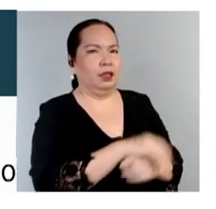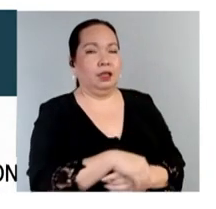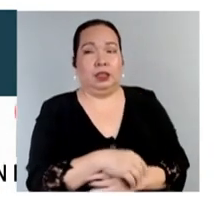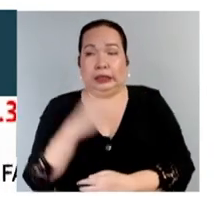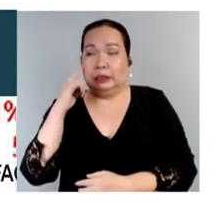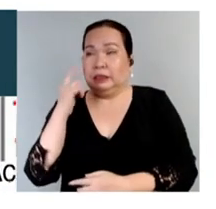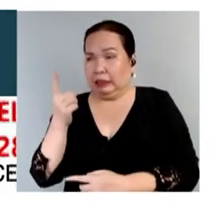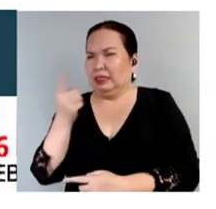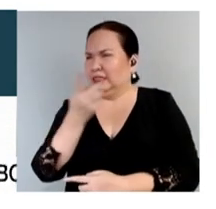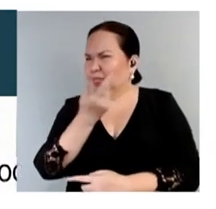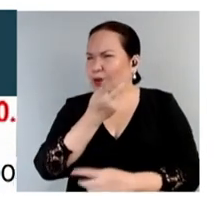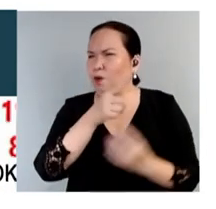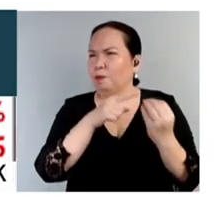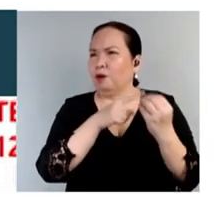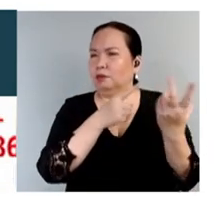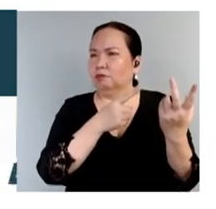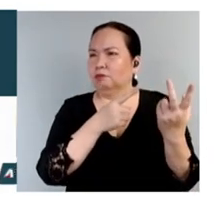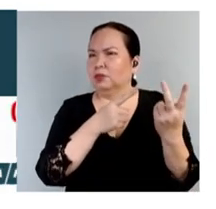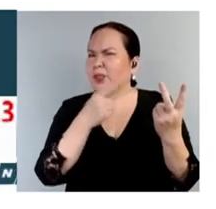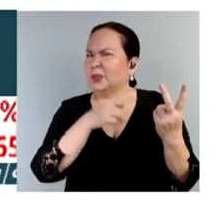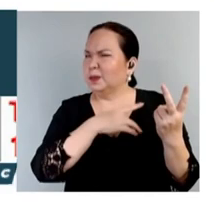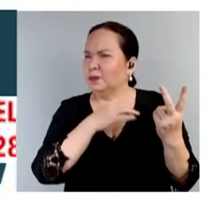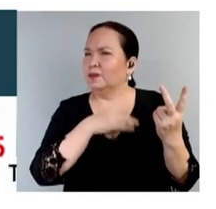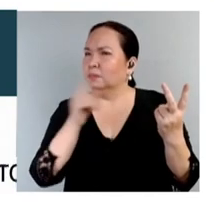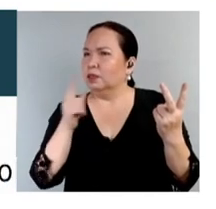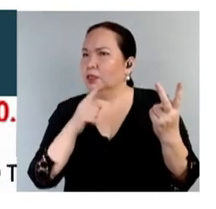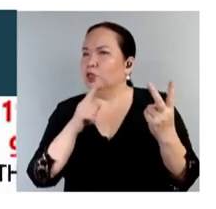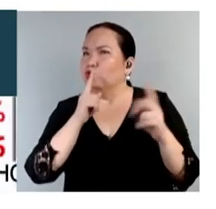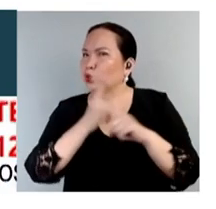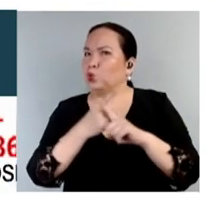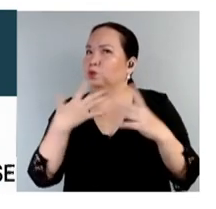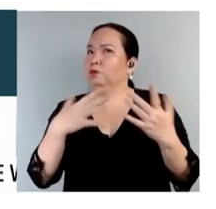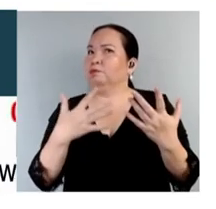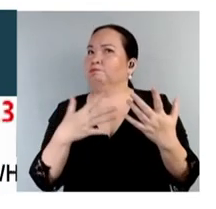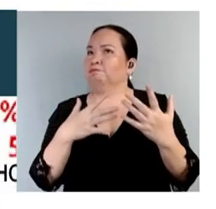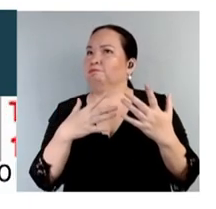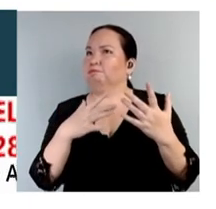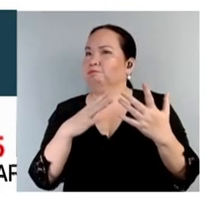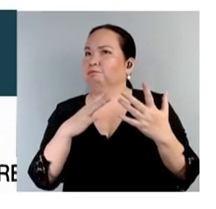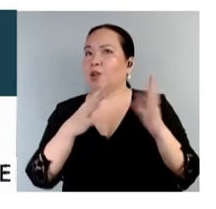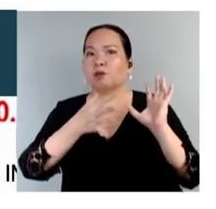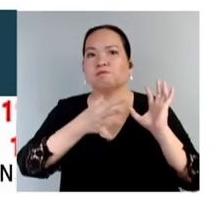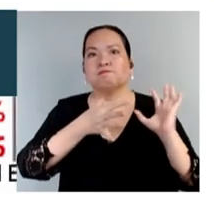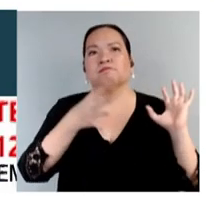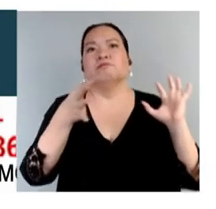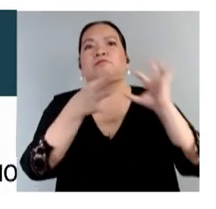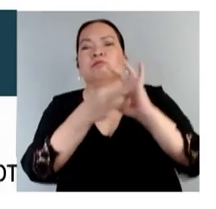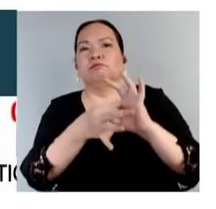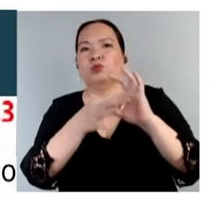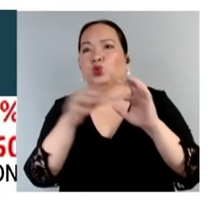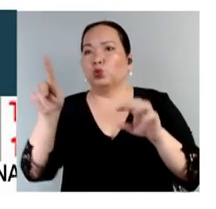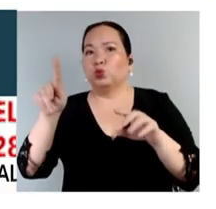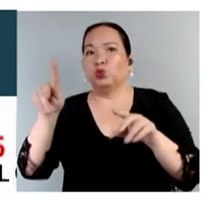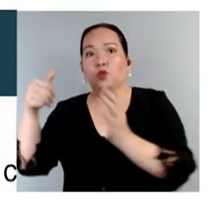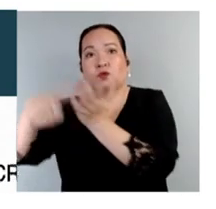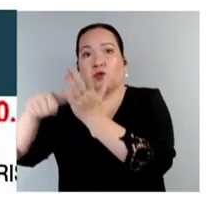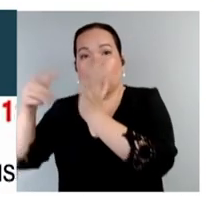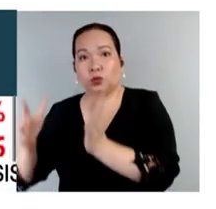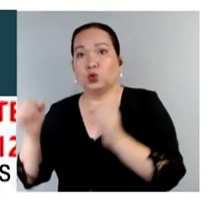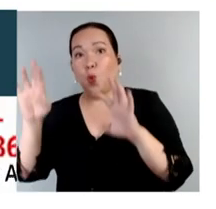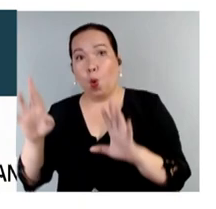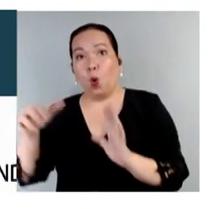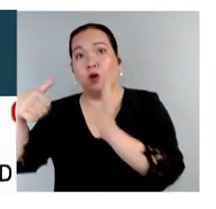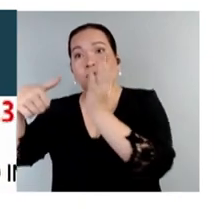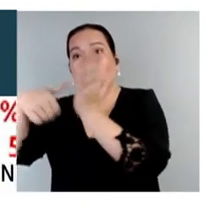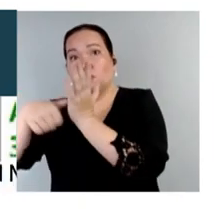that would make them, you think, resonate with the voters, or vice versa, the voters resonating with